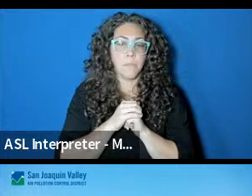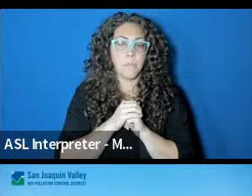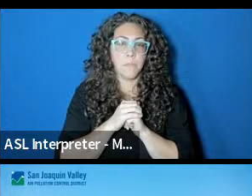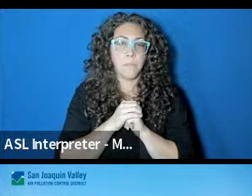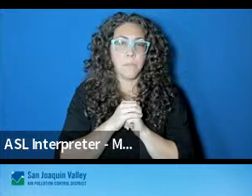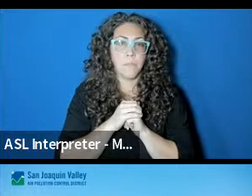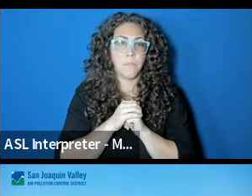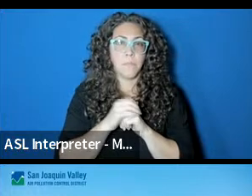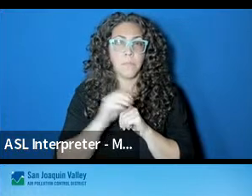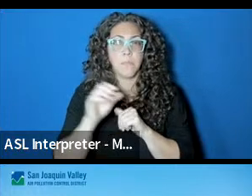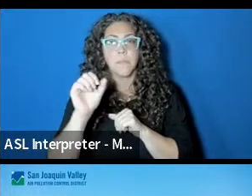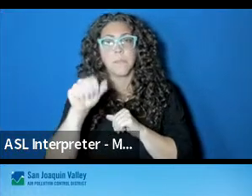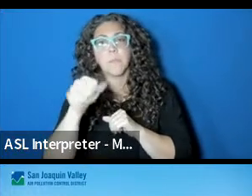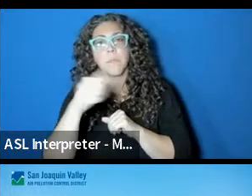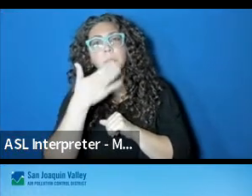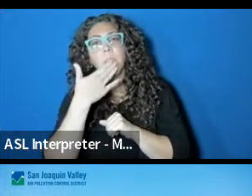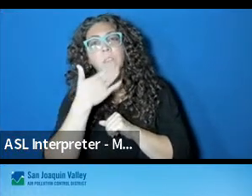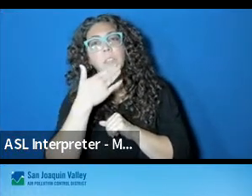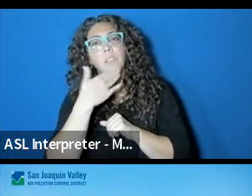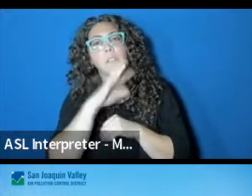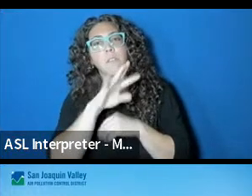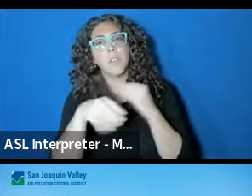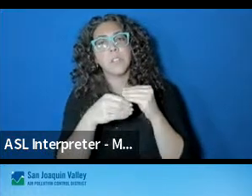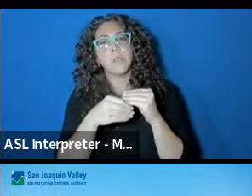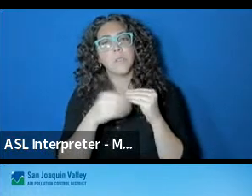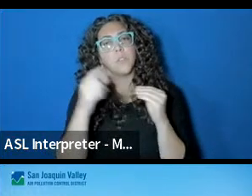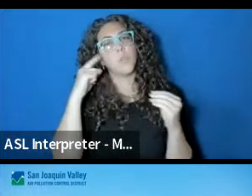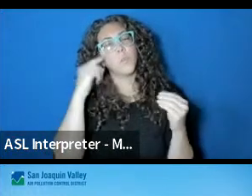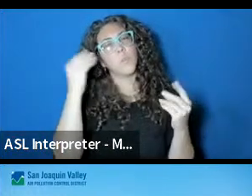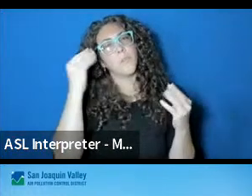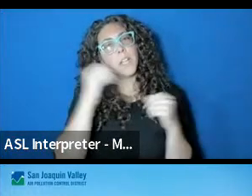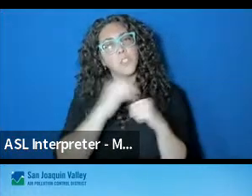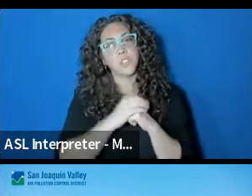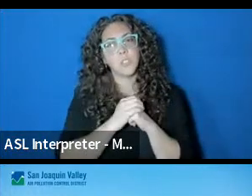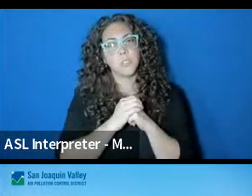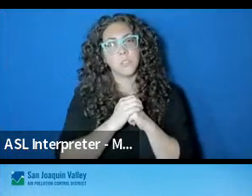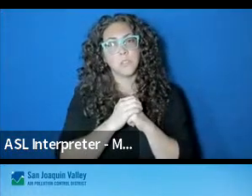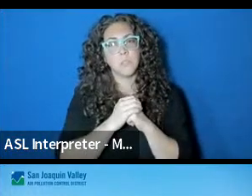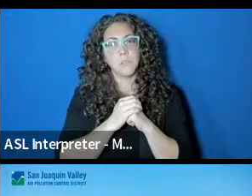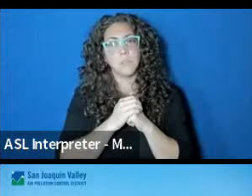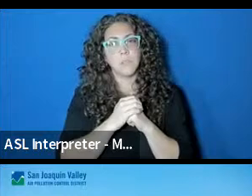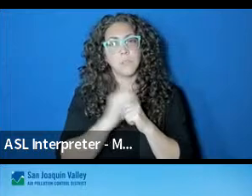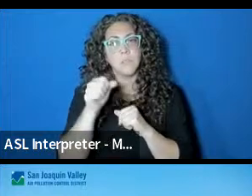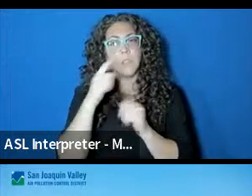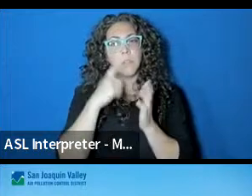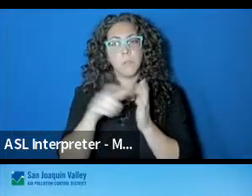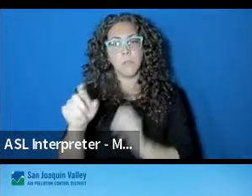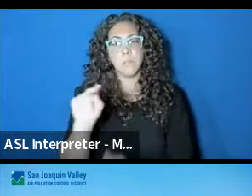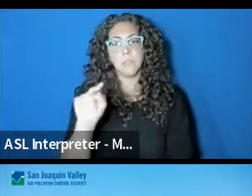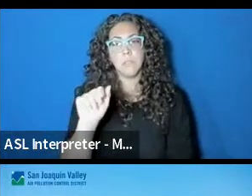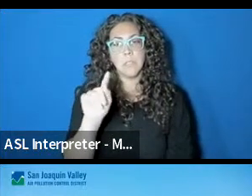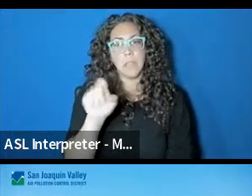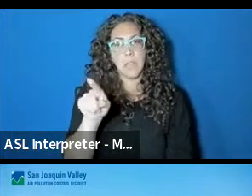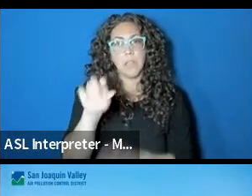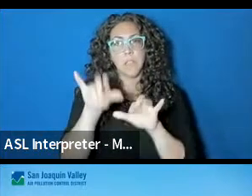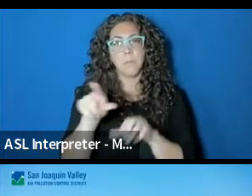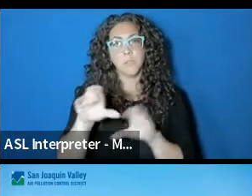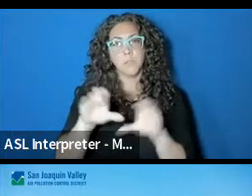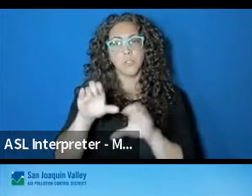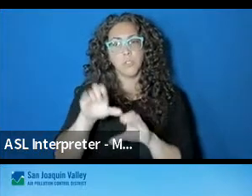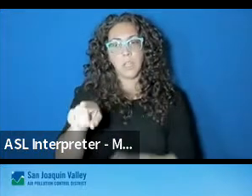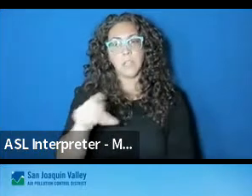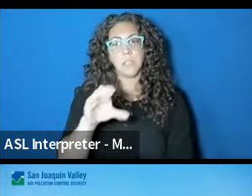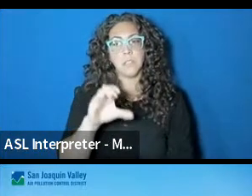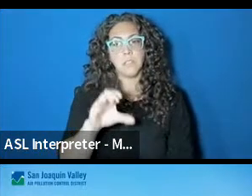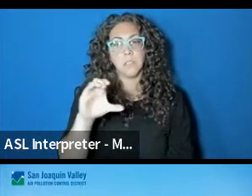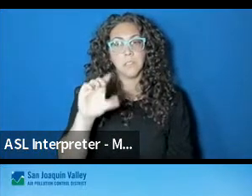Laura, yeah, thank you, Debbie, for those additional reflections. I do see that Nate posted on the chat as well. He believes CCT